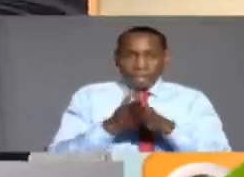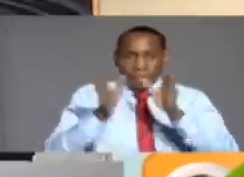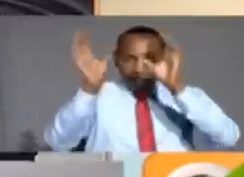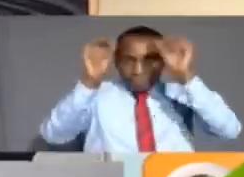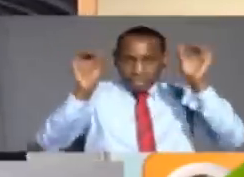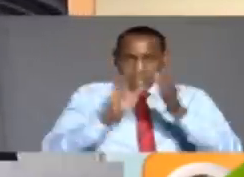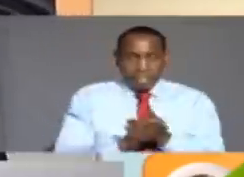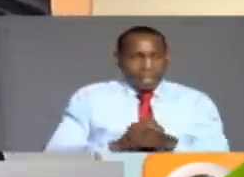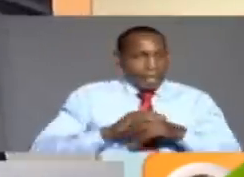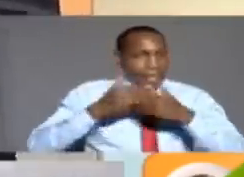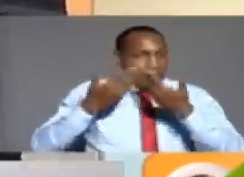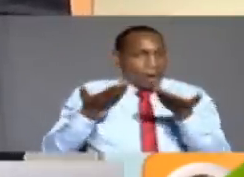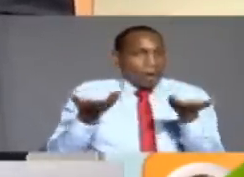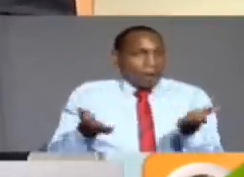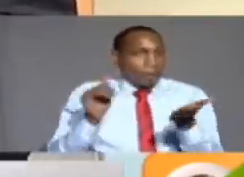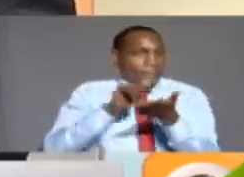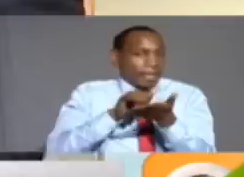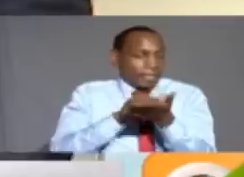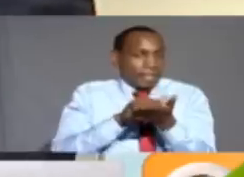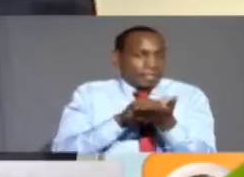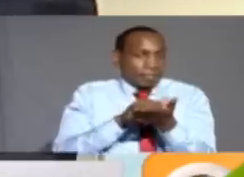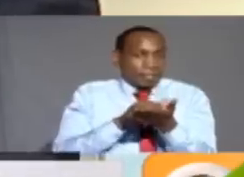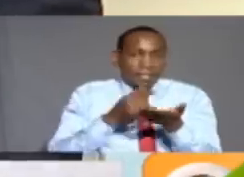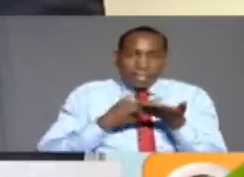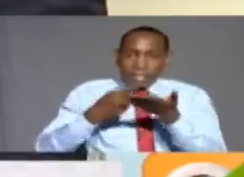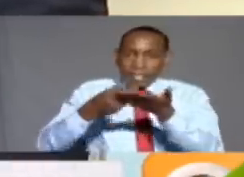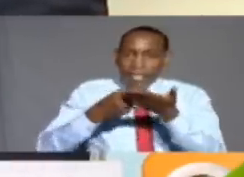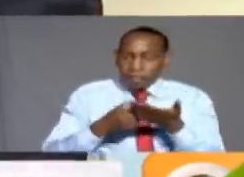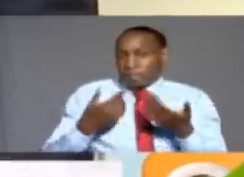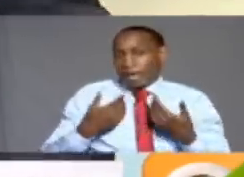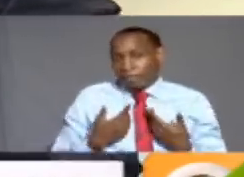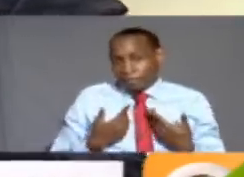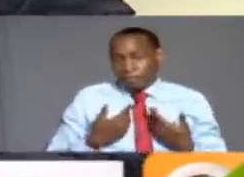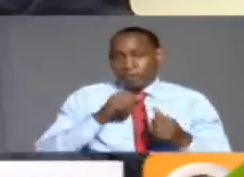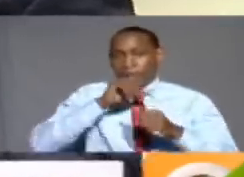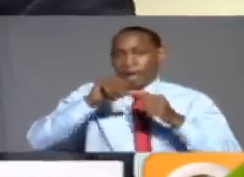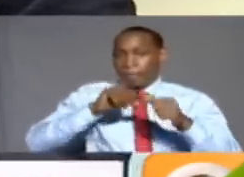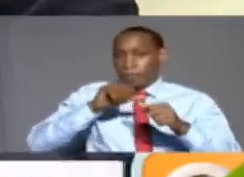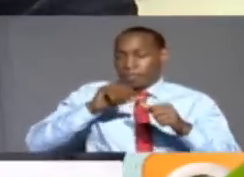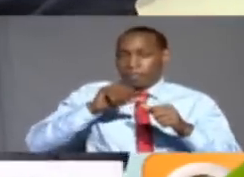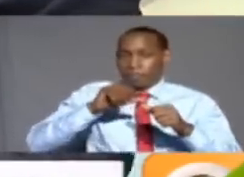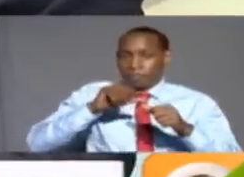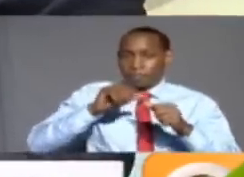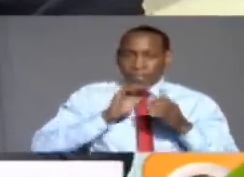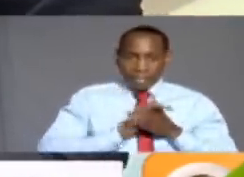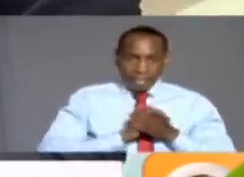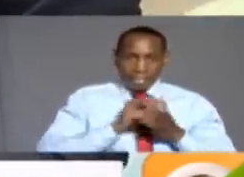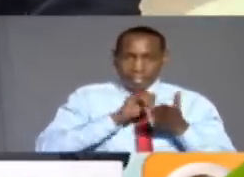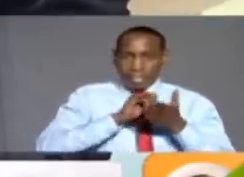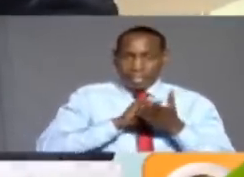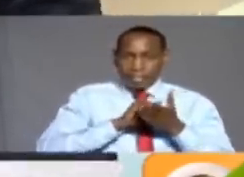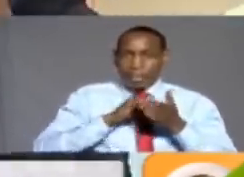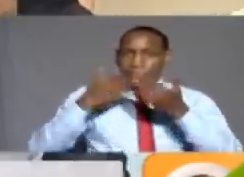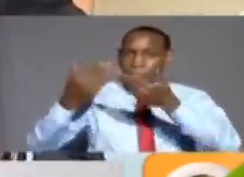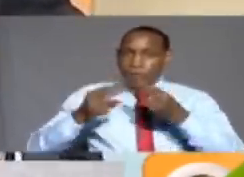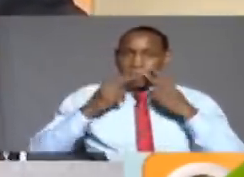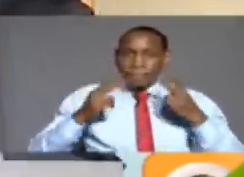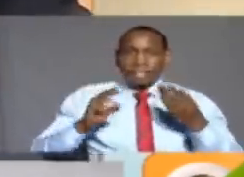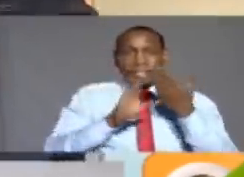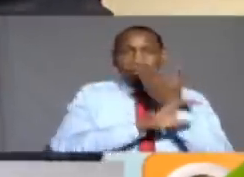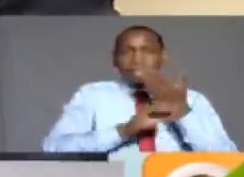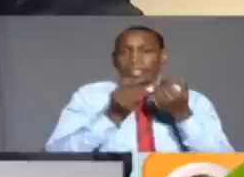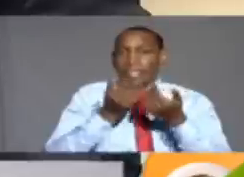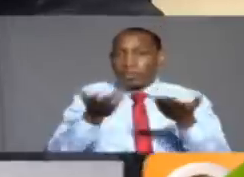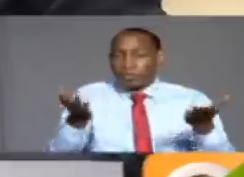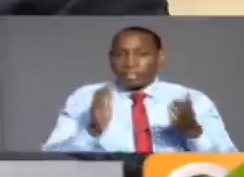Now, how is that a conversation you're supposed to be having about a handshake that actually brought peace to the whole country?